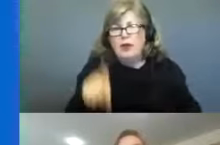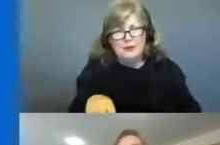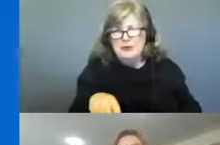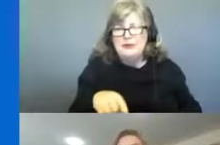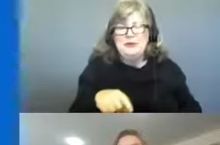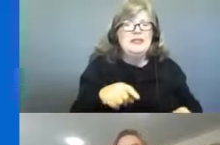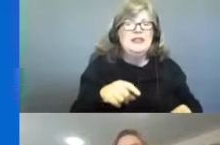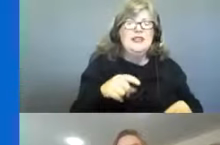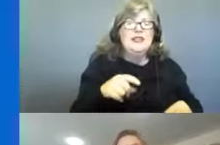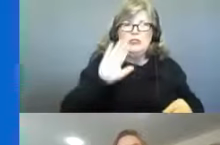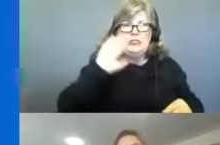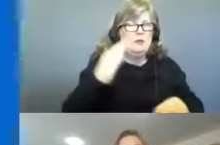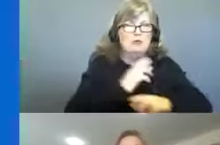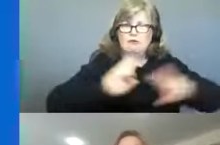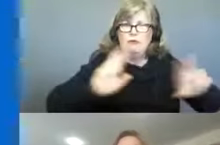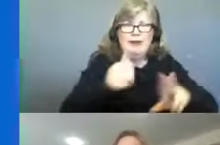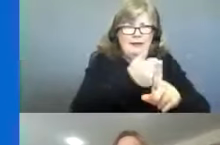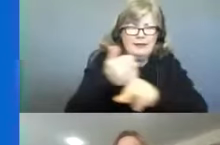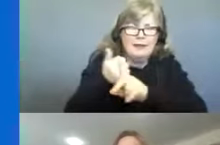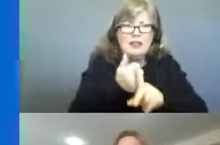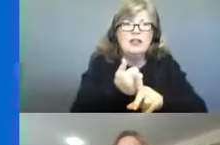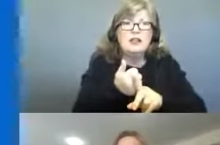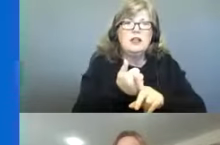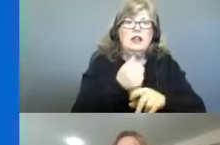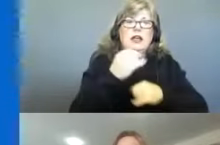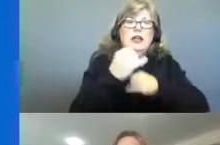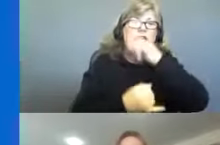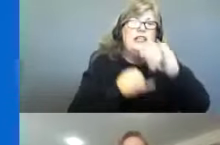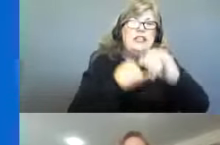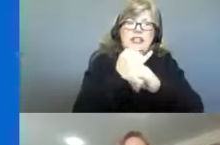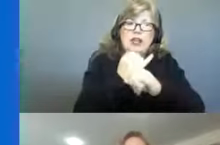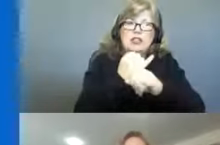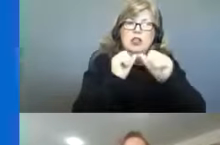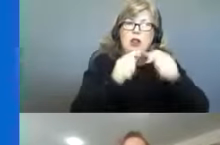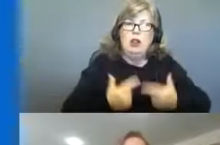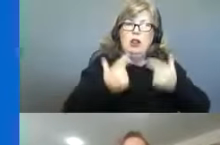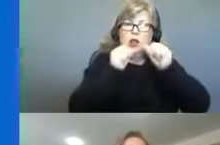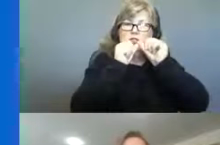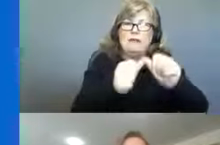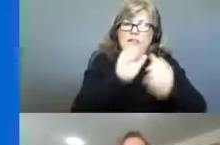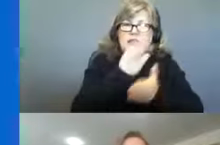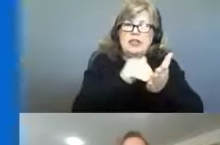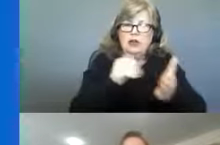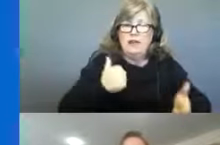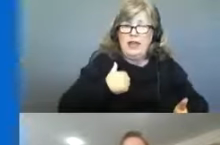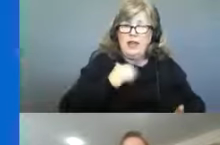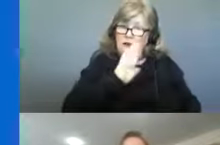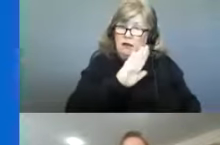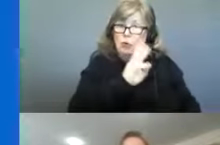we mentioned, on the website of the International Longevity Center of Canada, that you will find